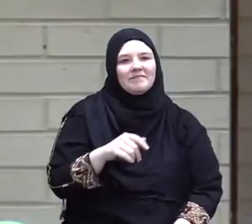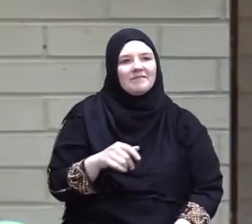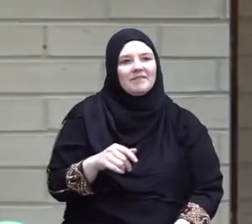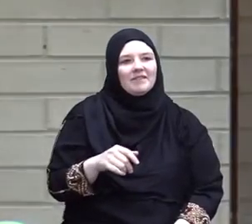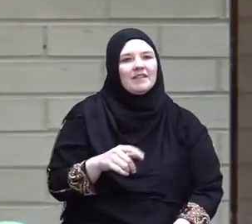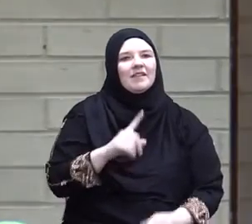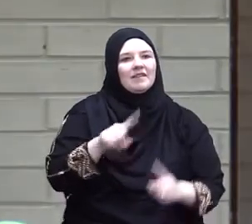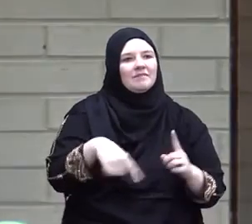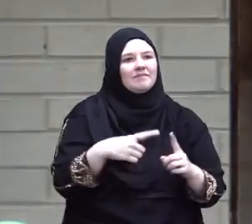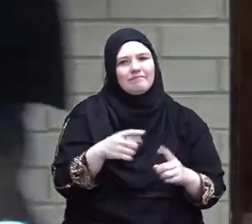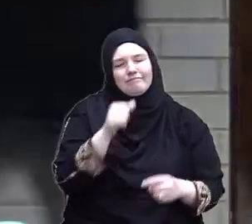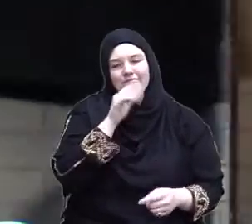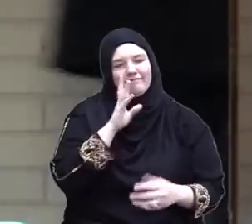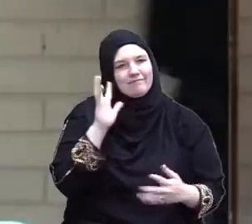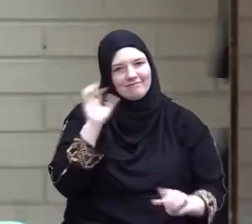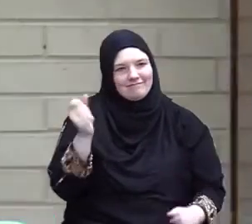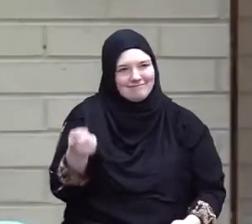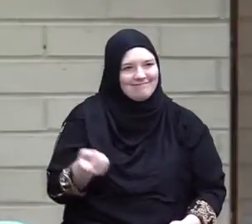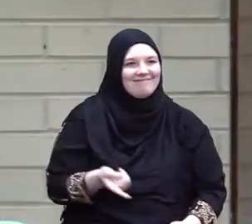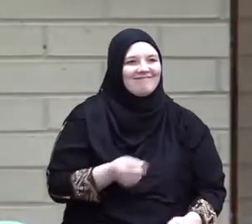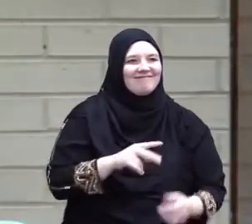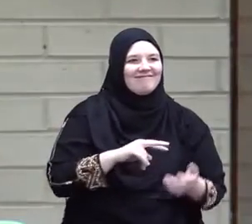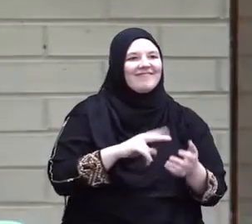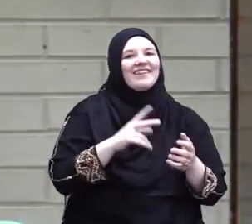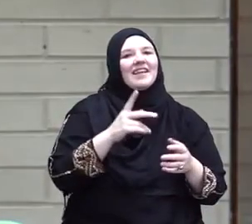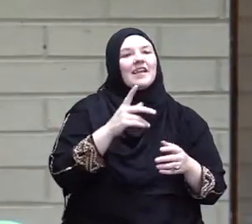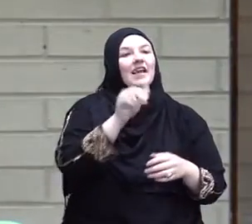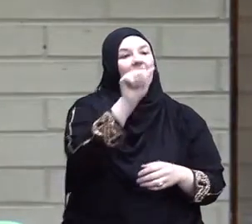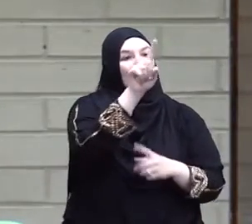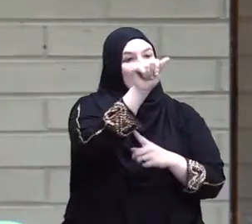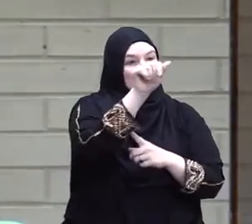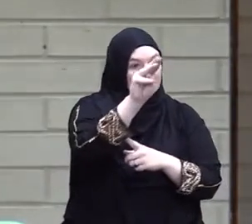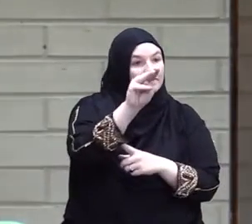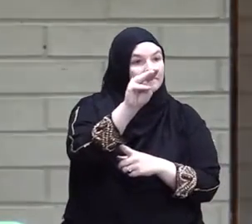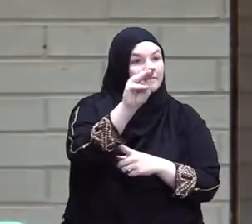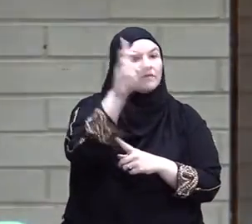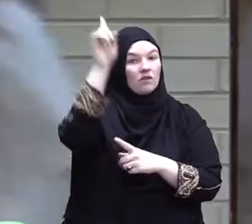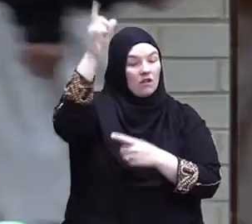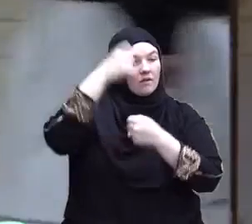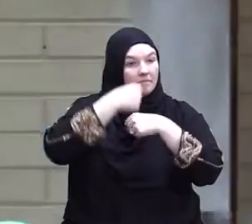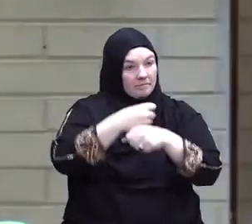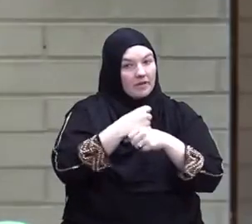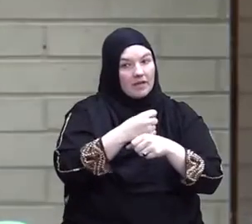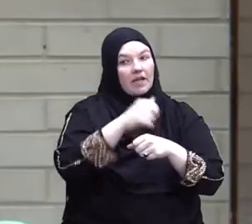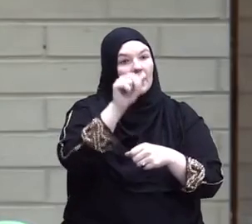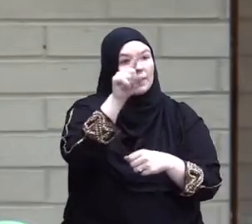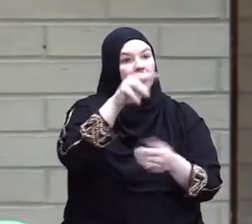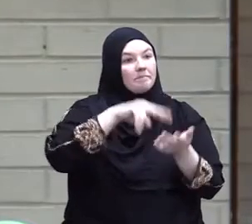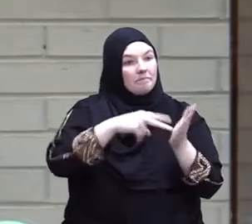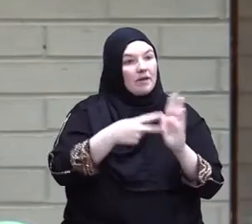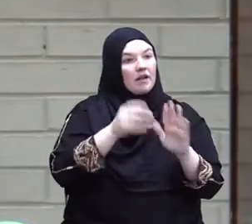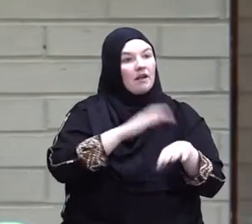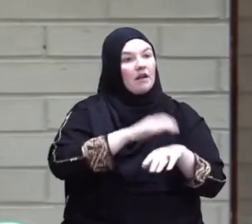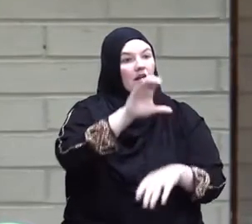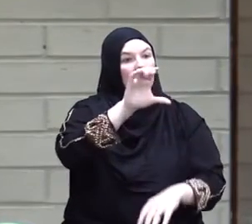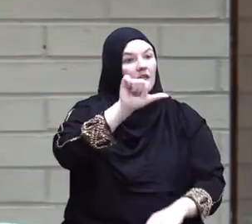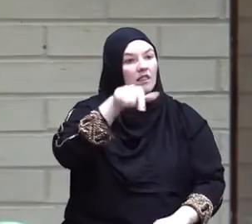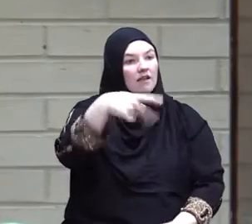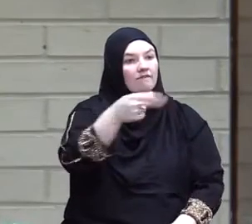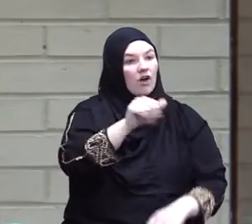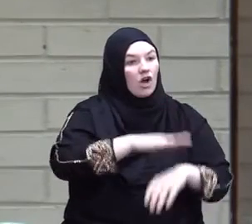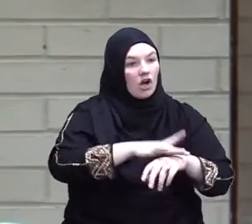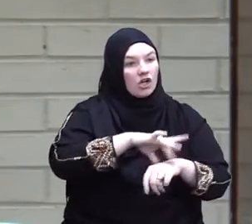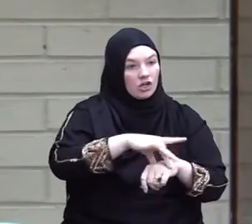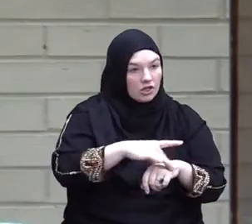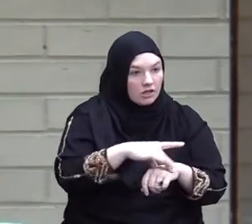Adam, that Adam was meant to be a Khalifa on earth, not somewhere else.